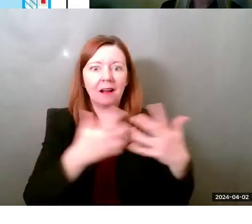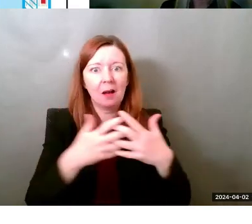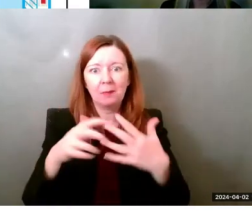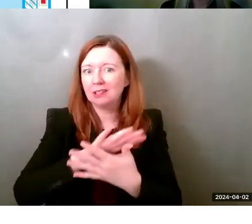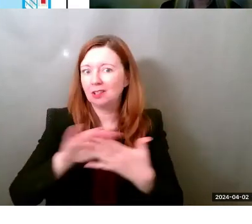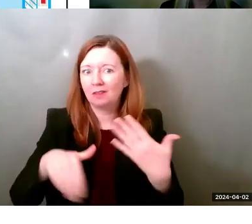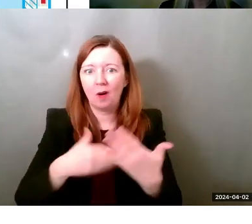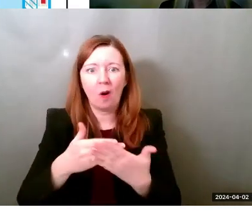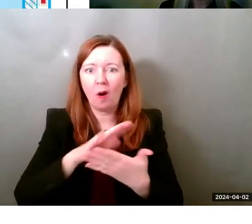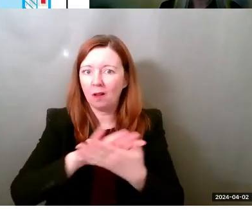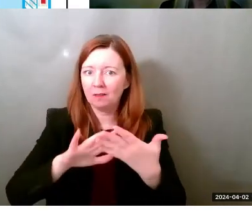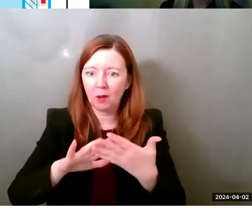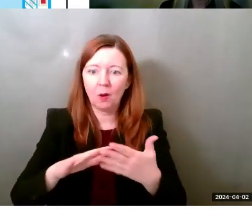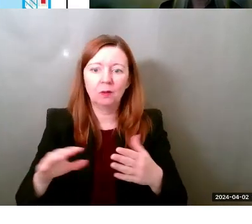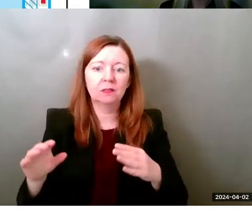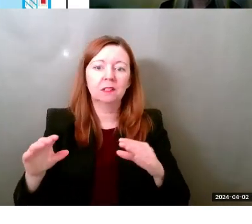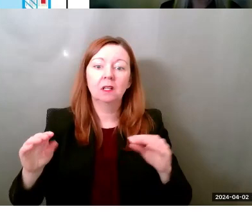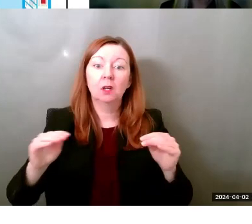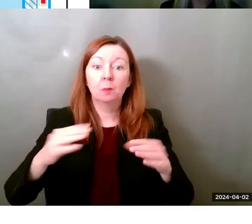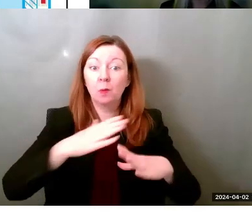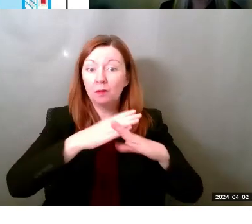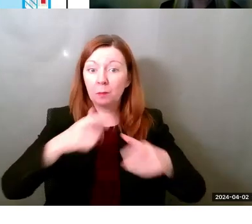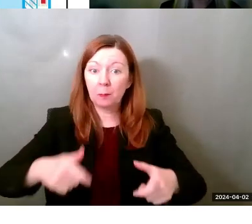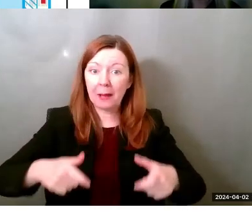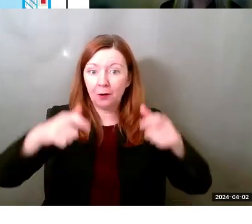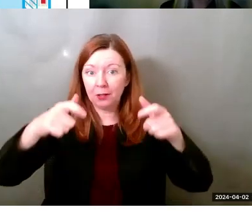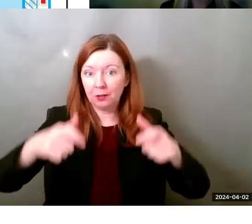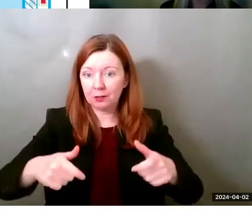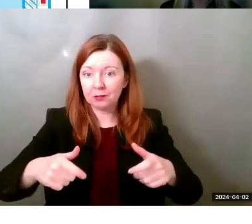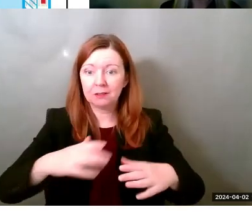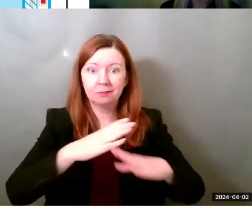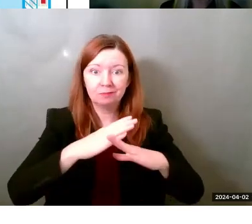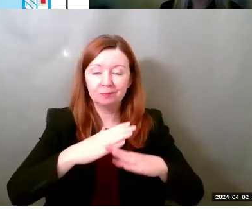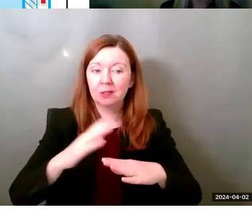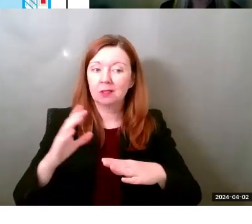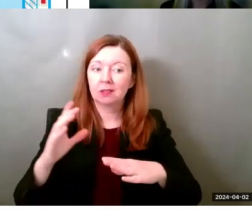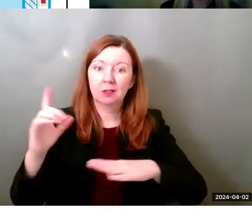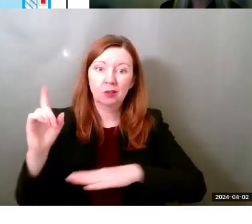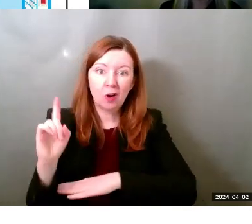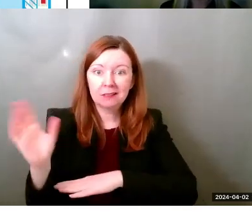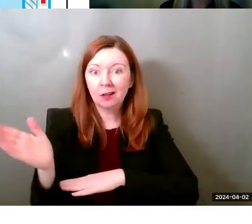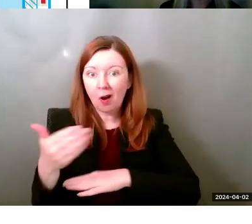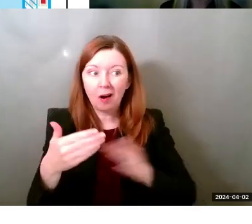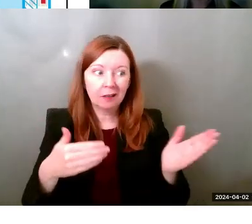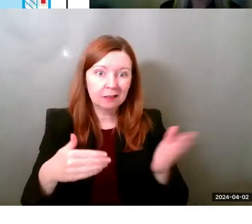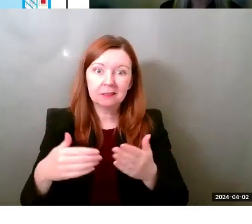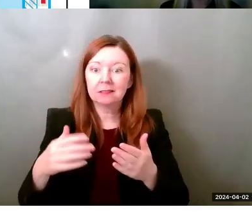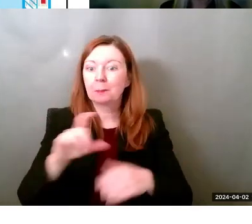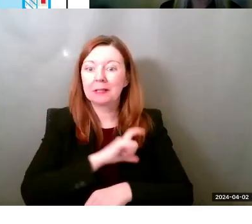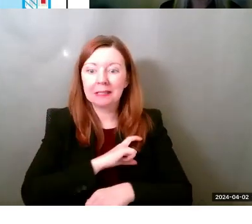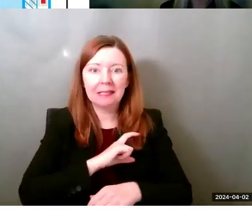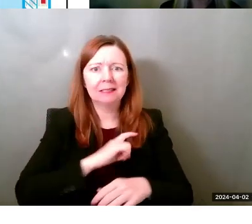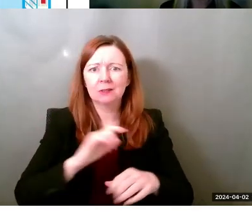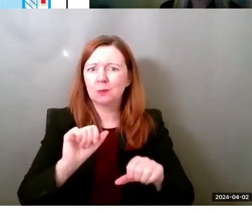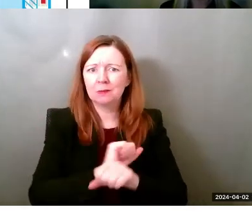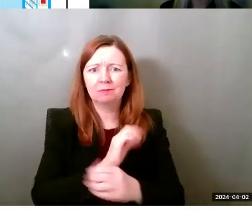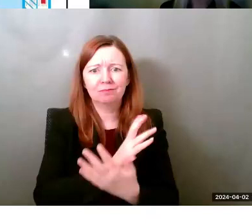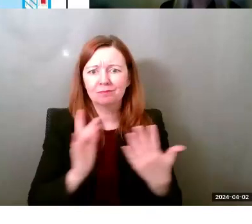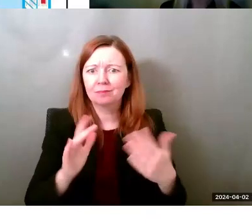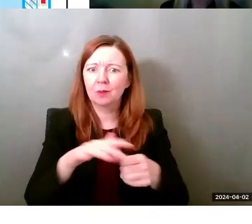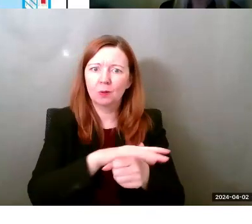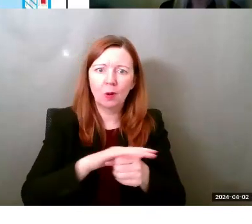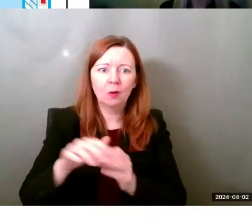of all that. You'll have movable barriers, as you mentioned, crossing guards, police. We'll work with the local and state